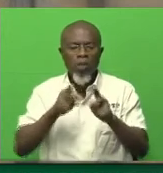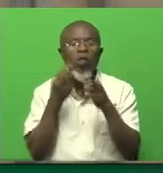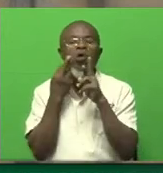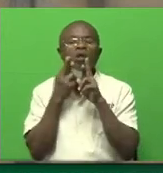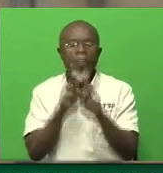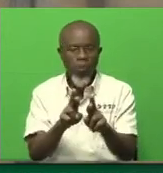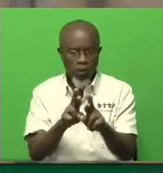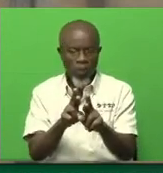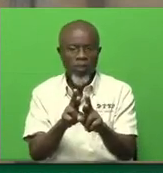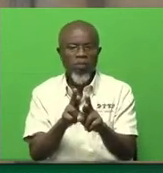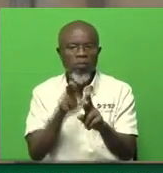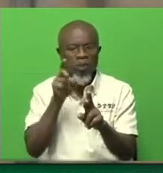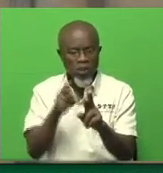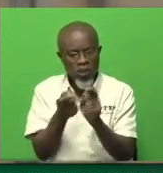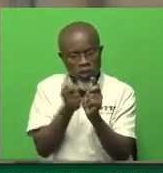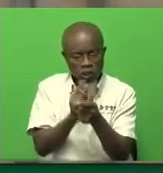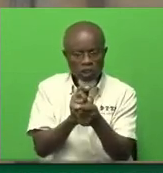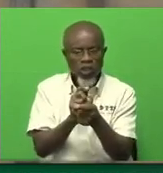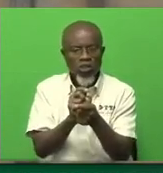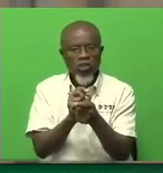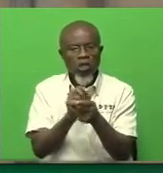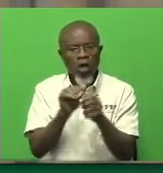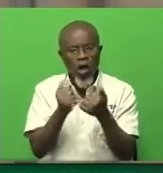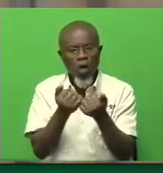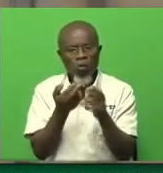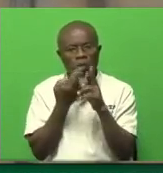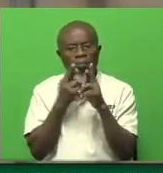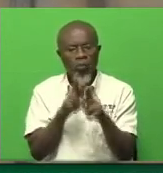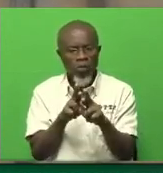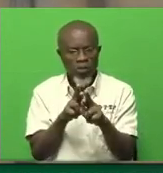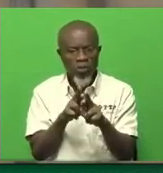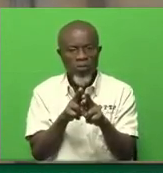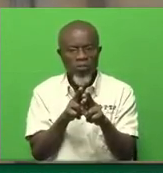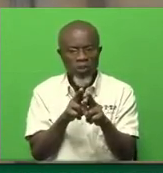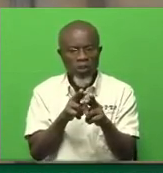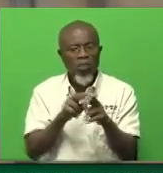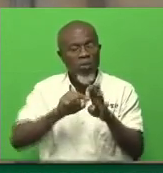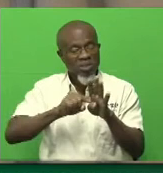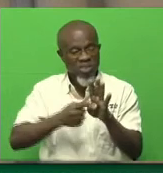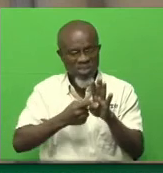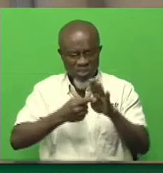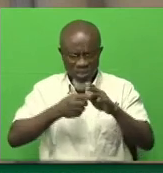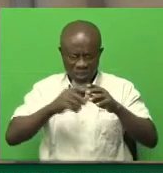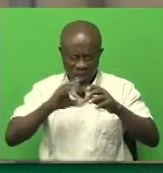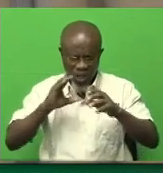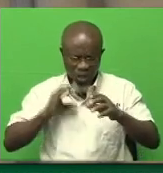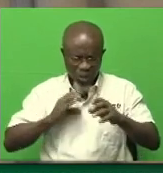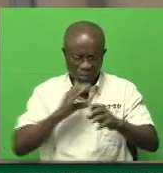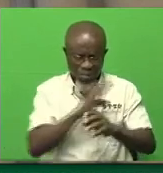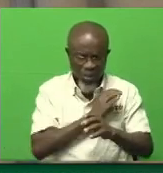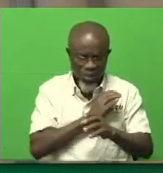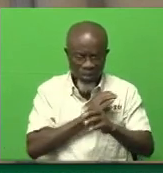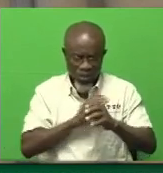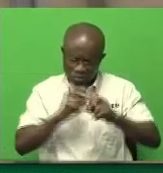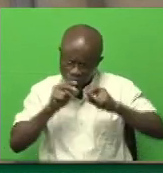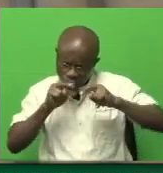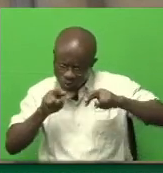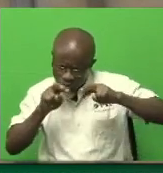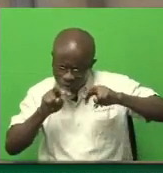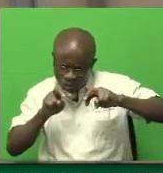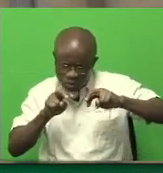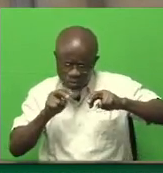reported I can tell you that we have restarted this tiering committee to look at our Parks system water